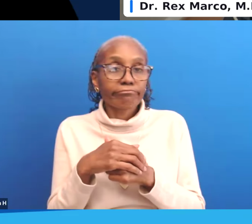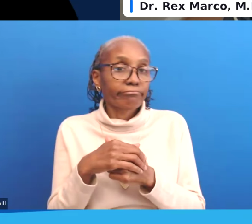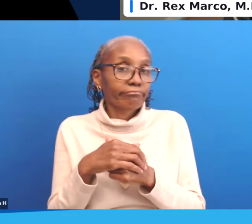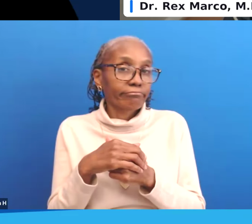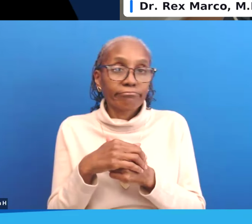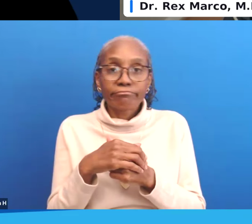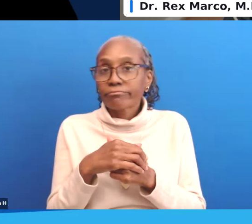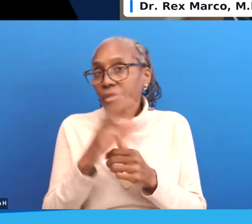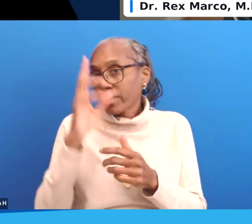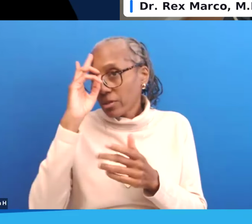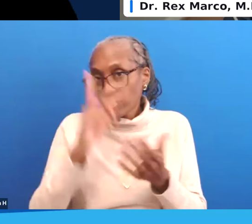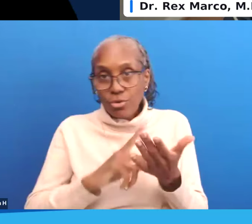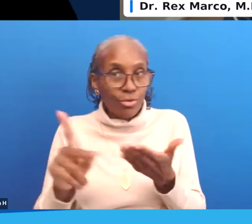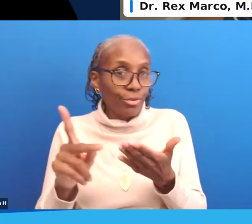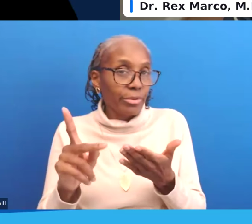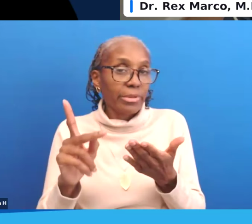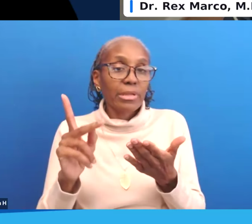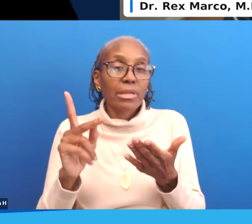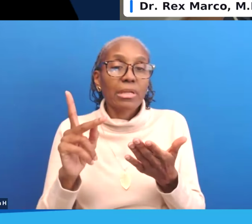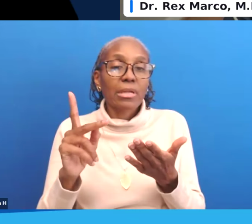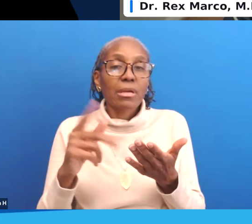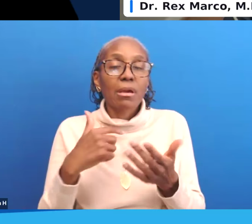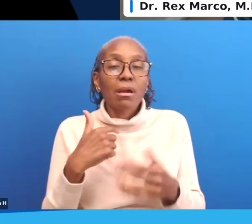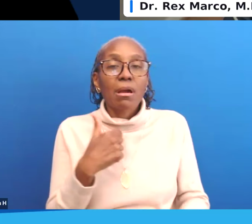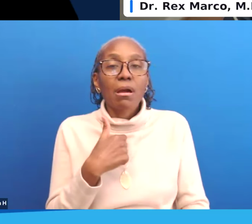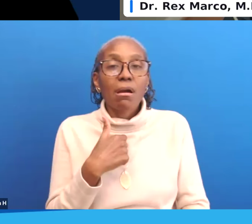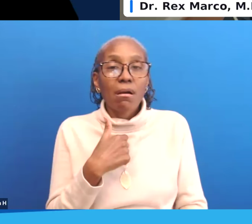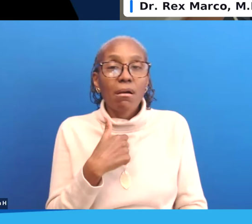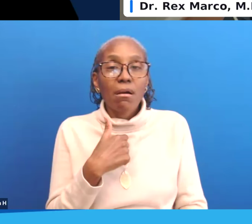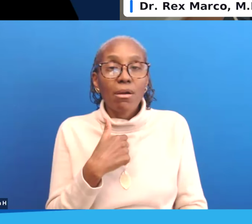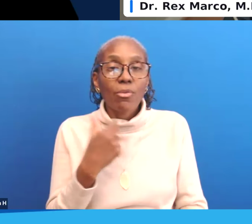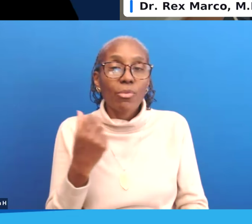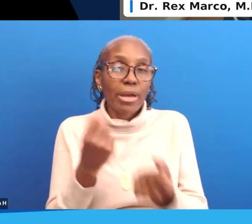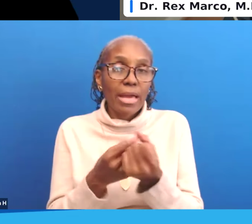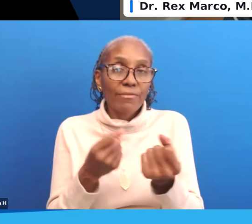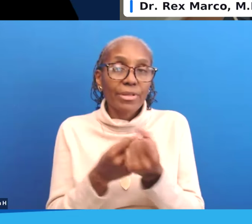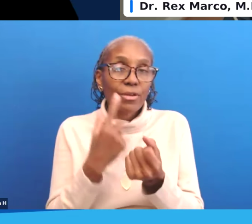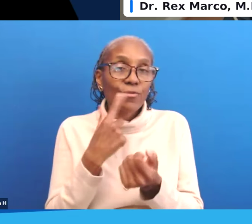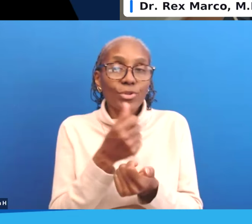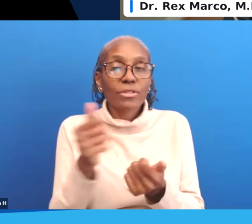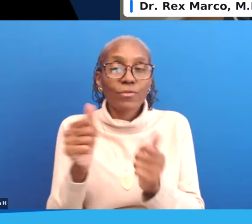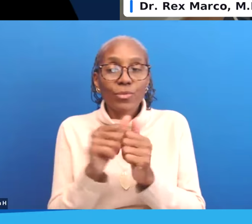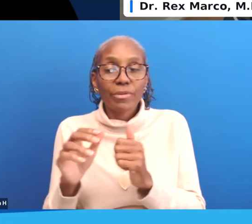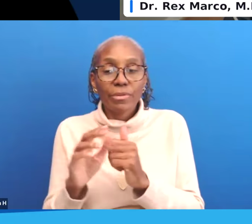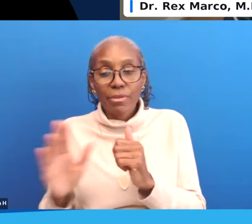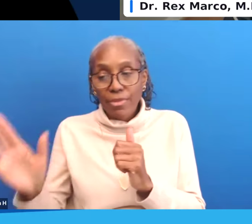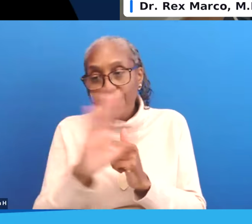the clerk, then I would advocate for yourself with their supervisor.